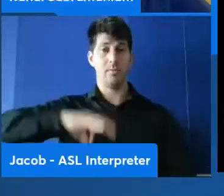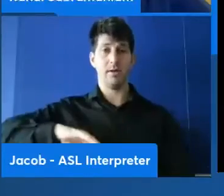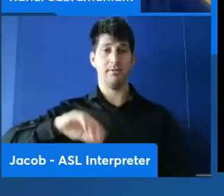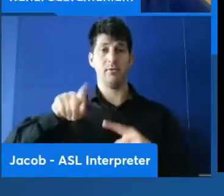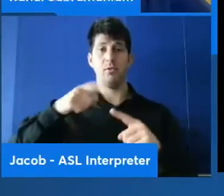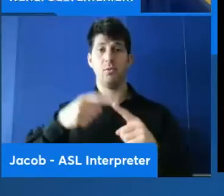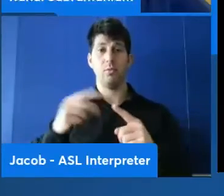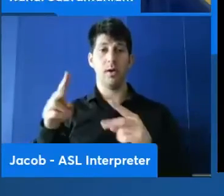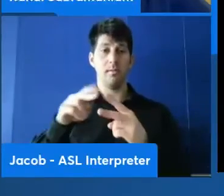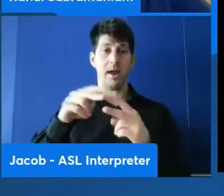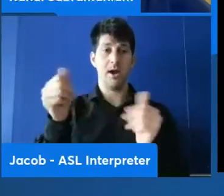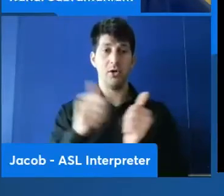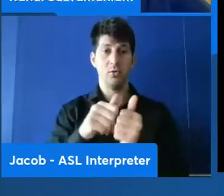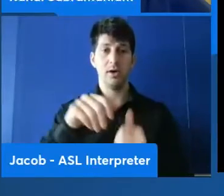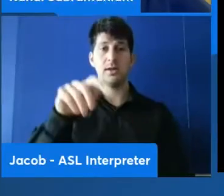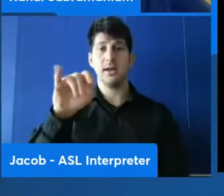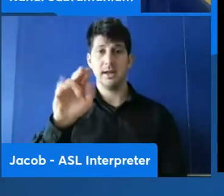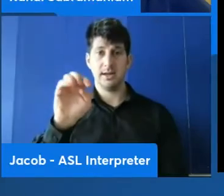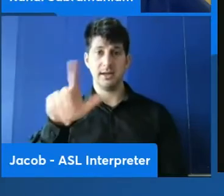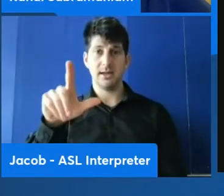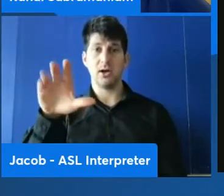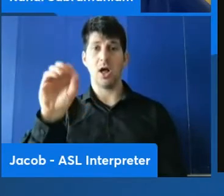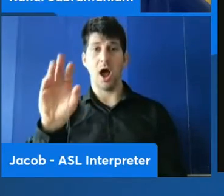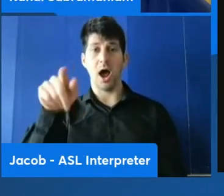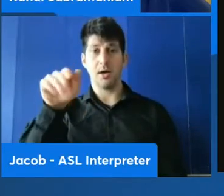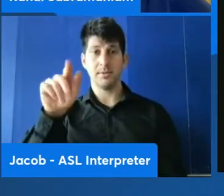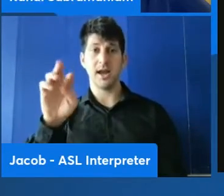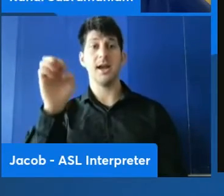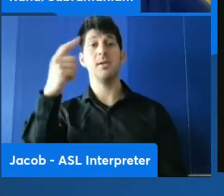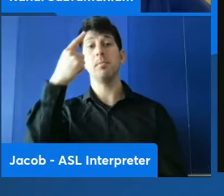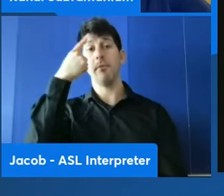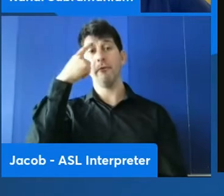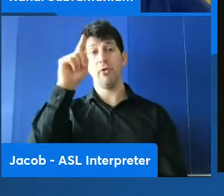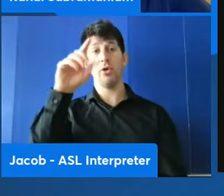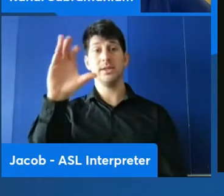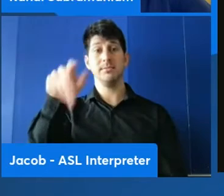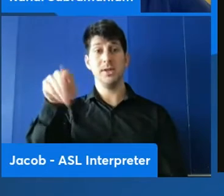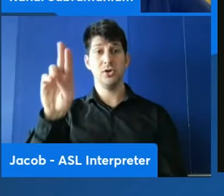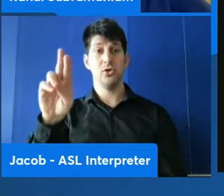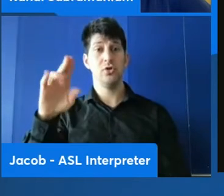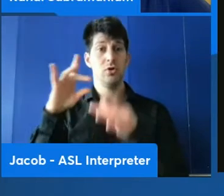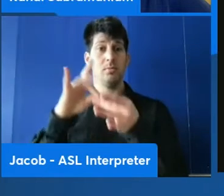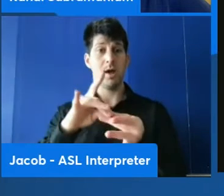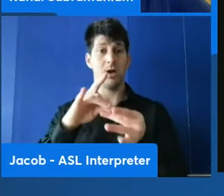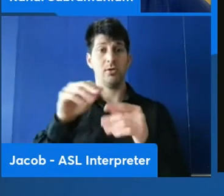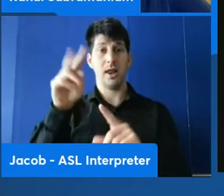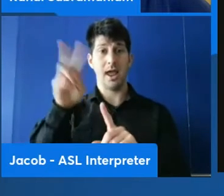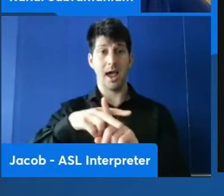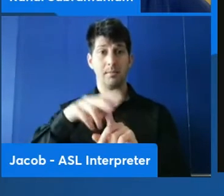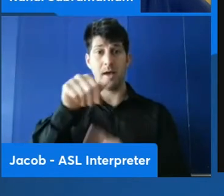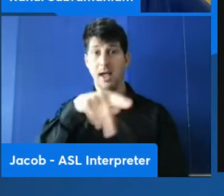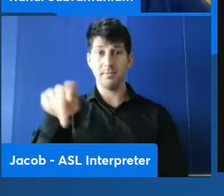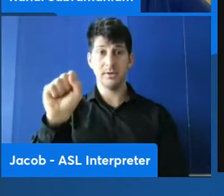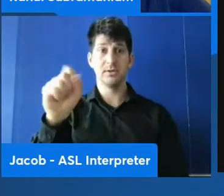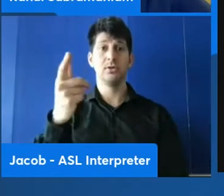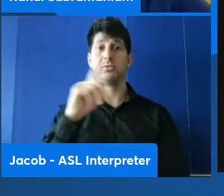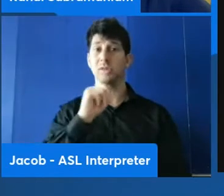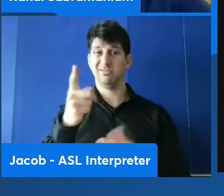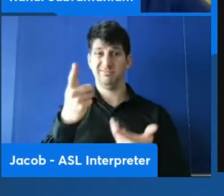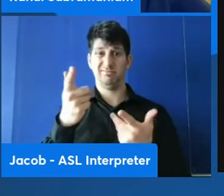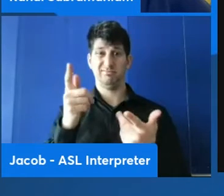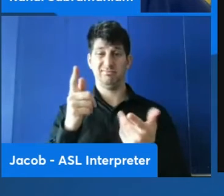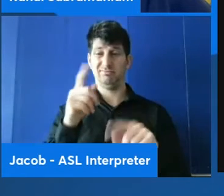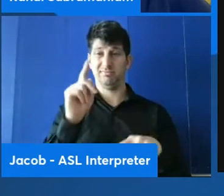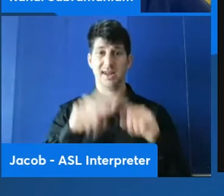paired with Intel's Optane memory. But for purely CPU-bound applications, I mean, they're not even competitive